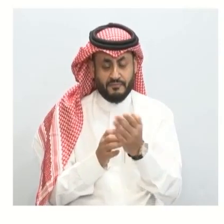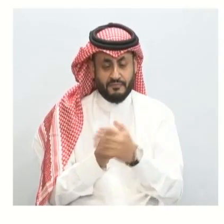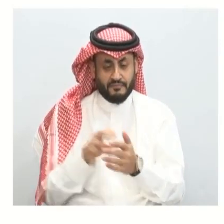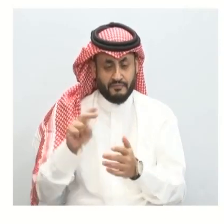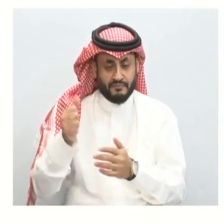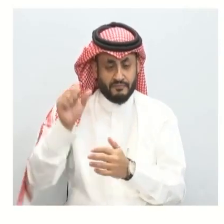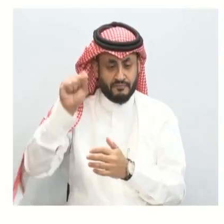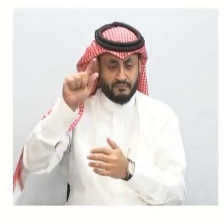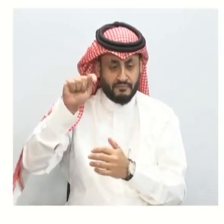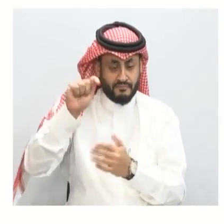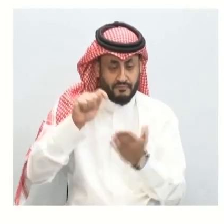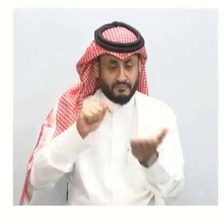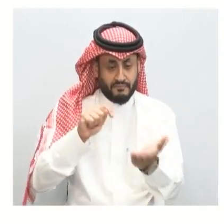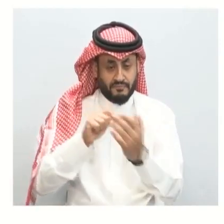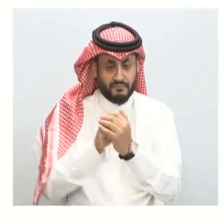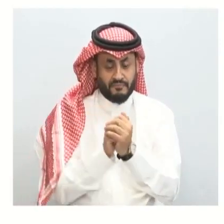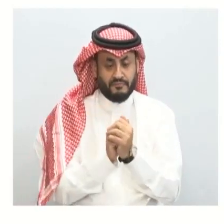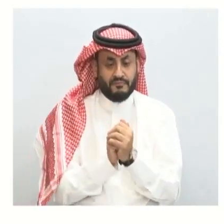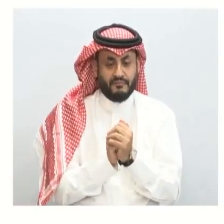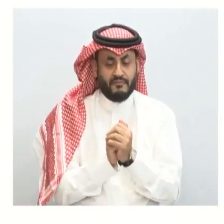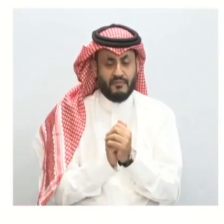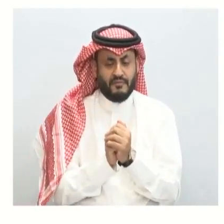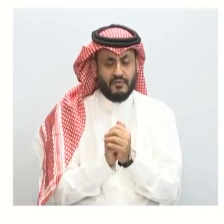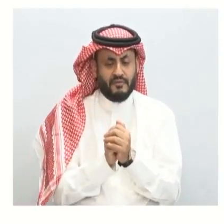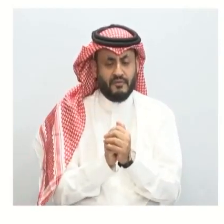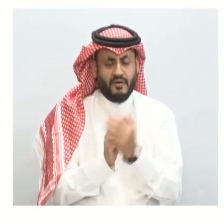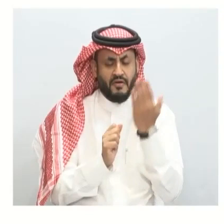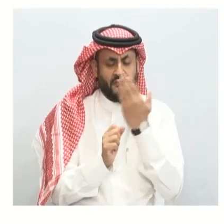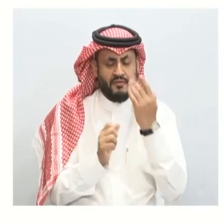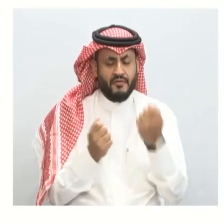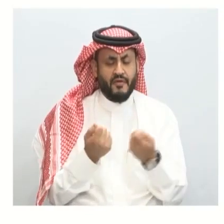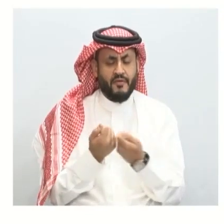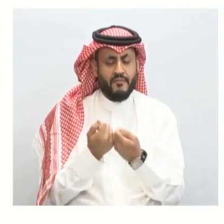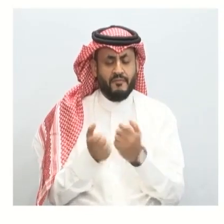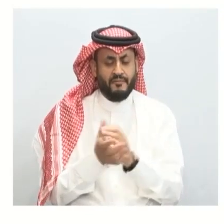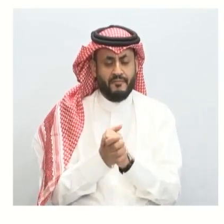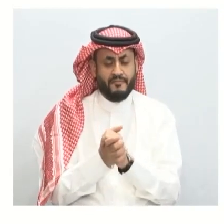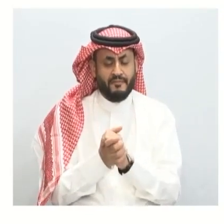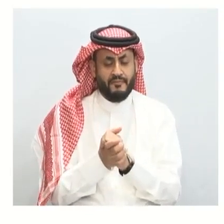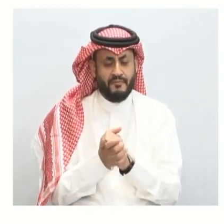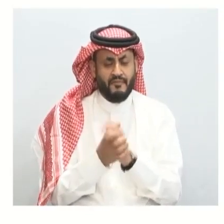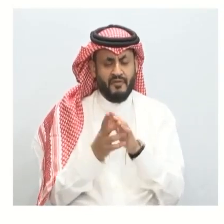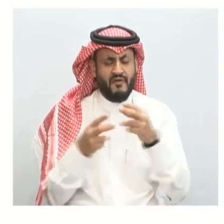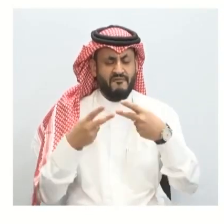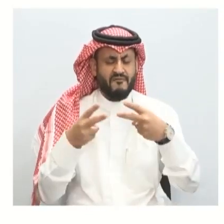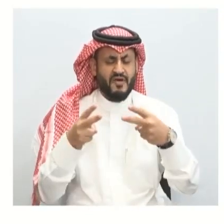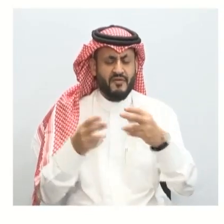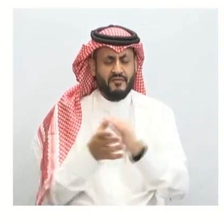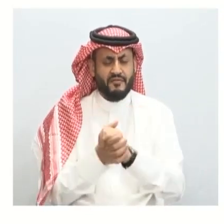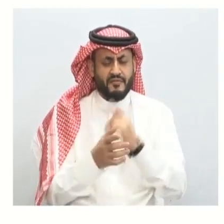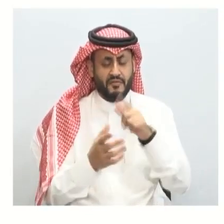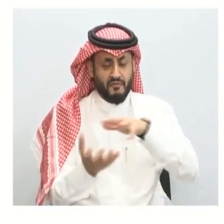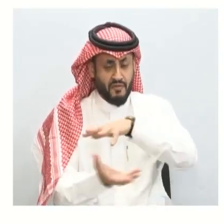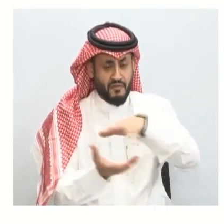yes, we have here the word vast. So let's just read together. Now we have here, from the very beginning, they know that the universe